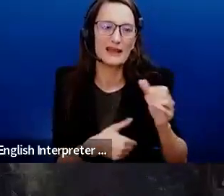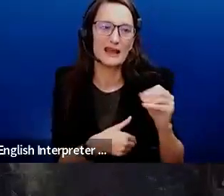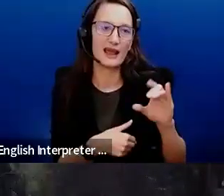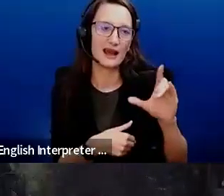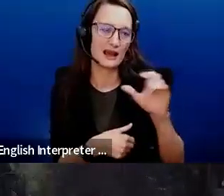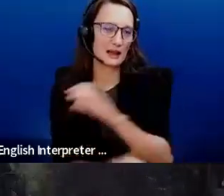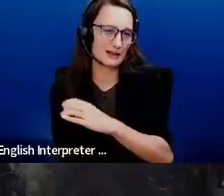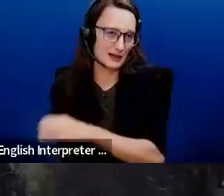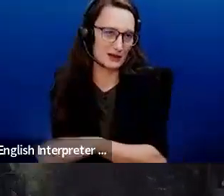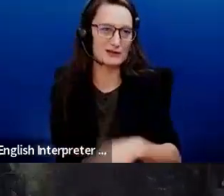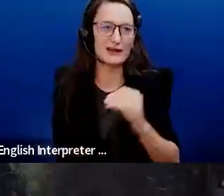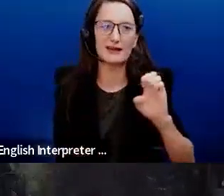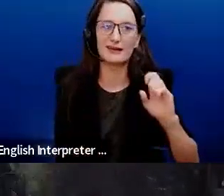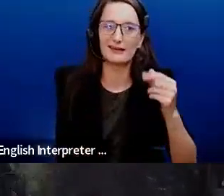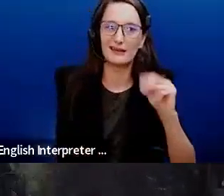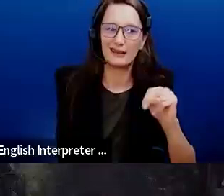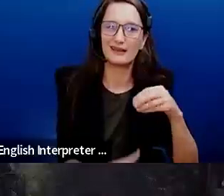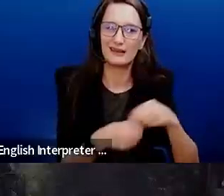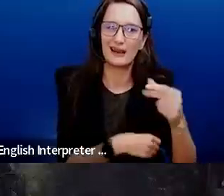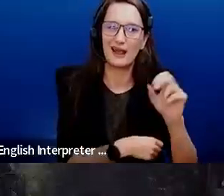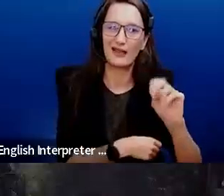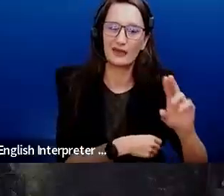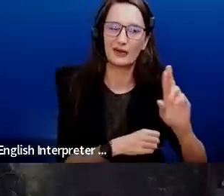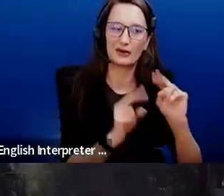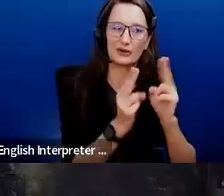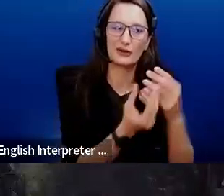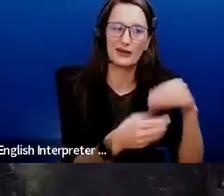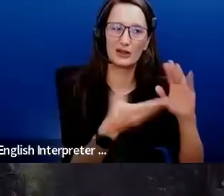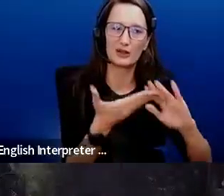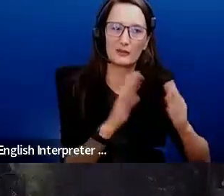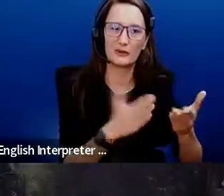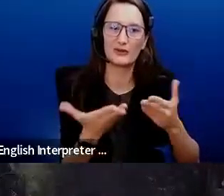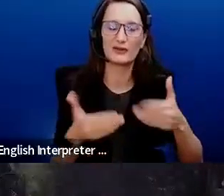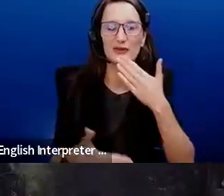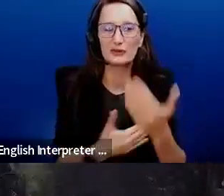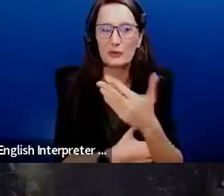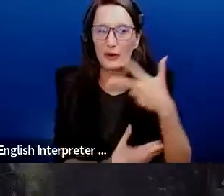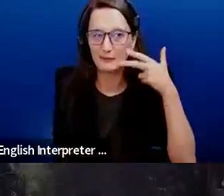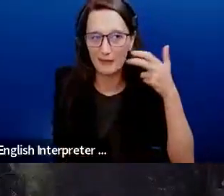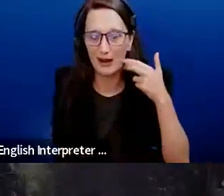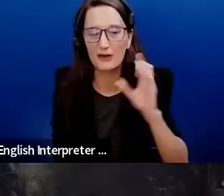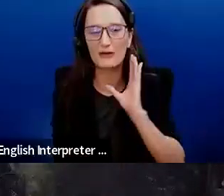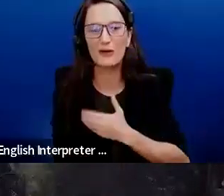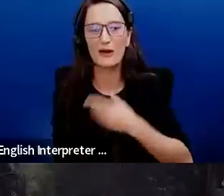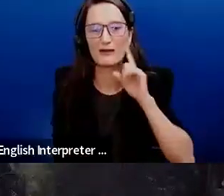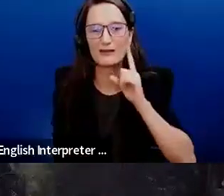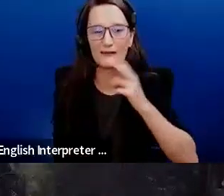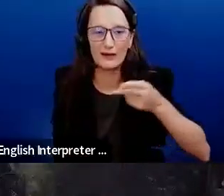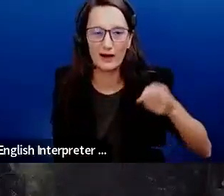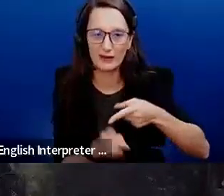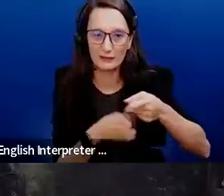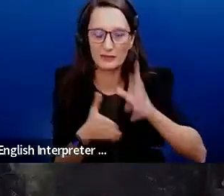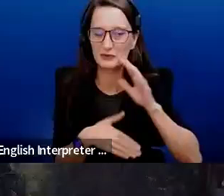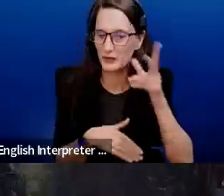in Helen's unit in Community Services. And good morning to Michael, our Deaf and Hard of Hearing Specialist. We'll be hearing from him